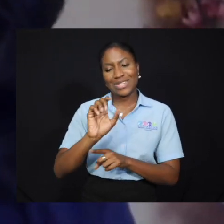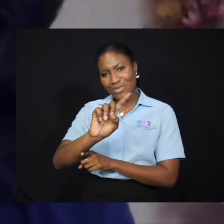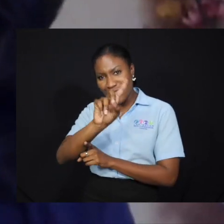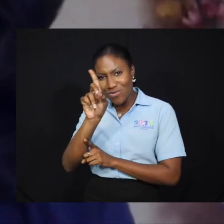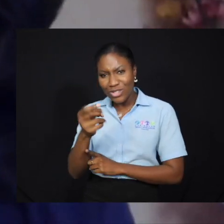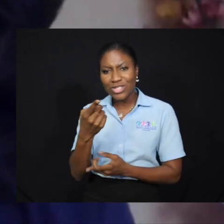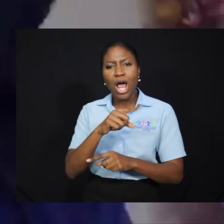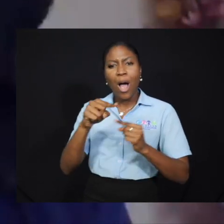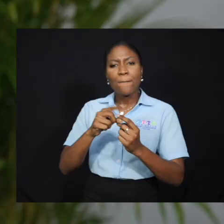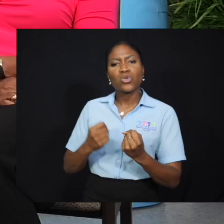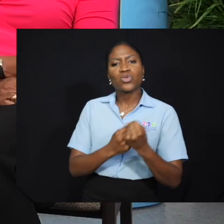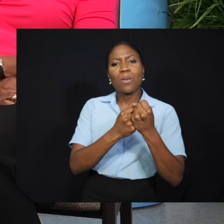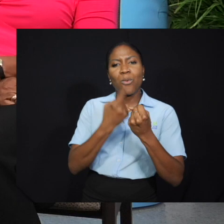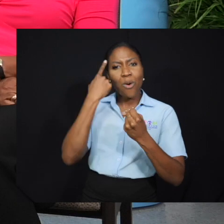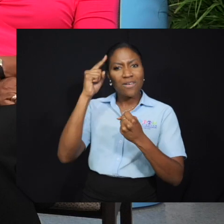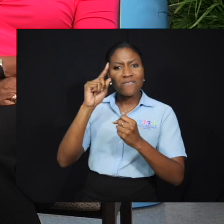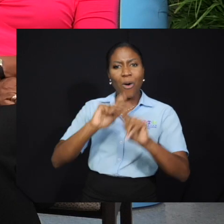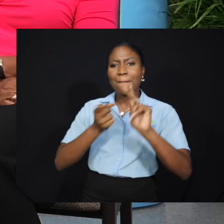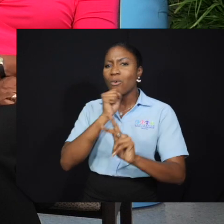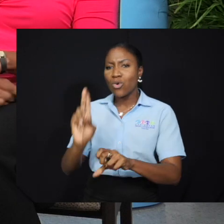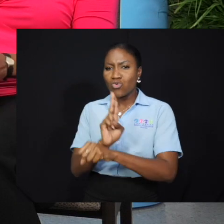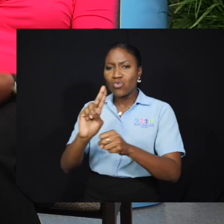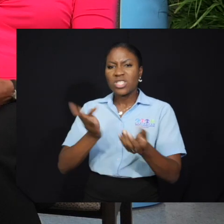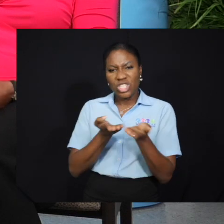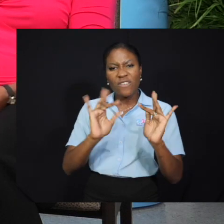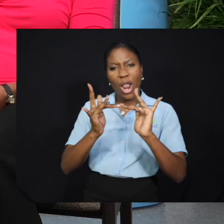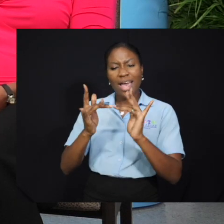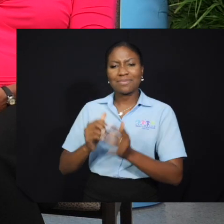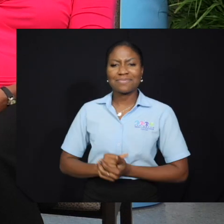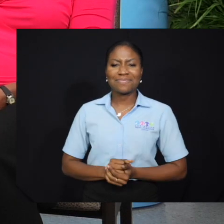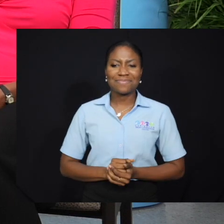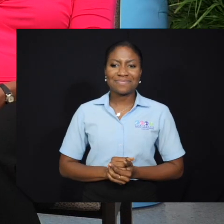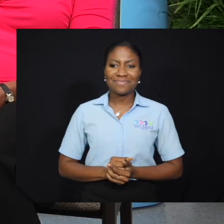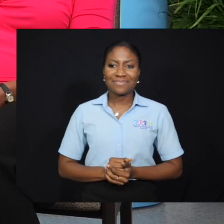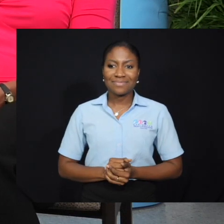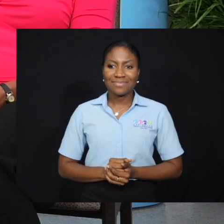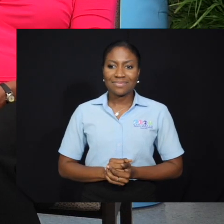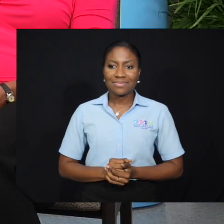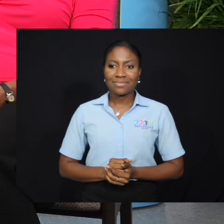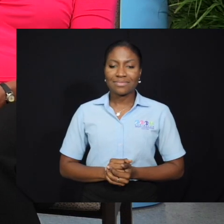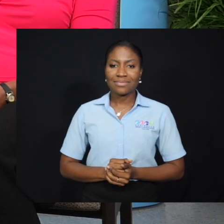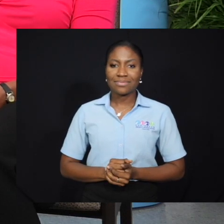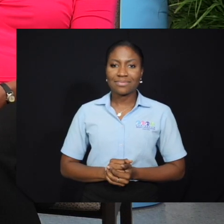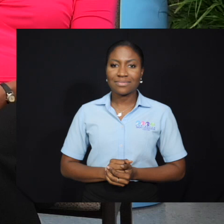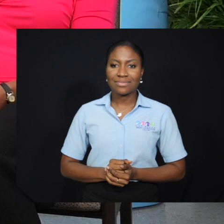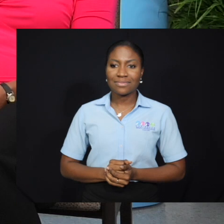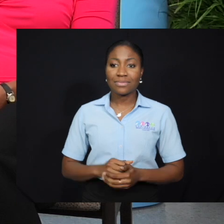online services. Certainly. So good morning, everyone, or good day,